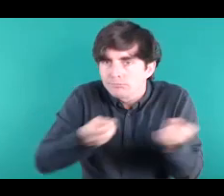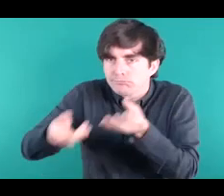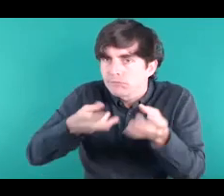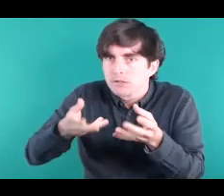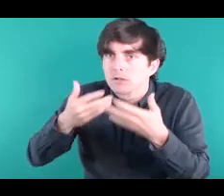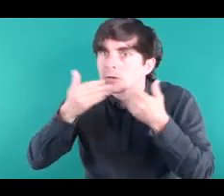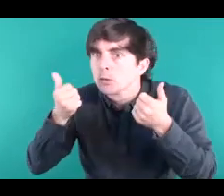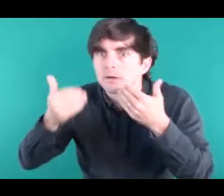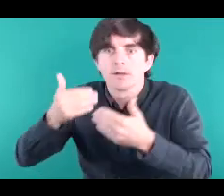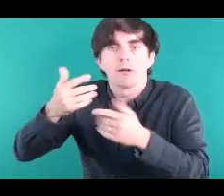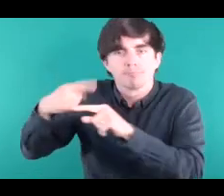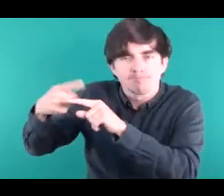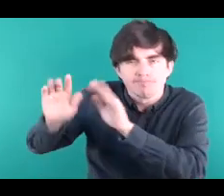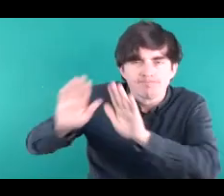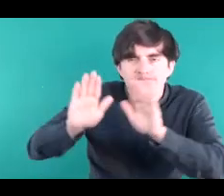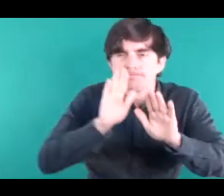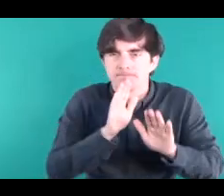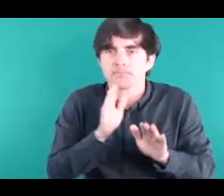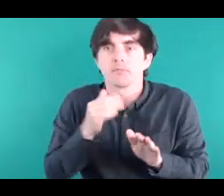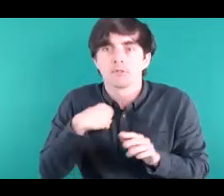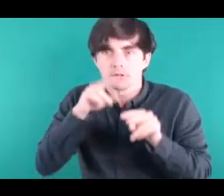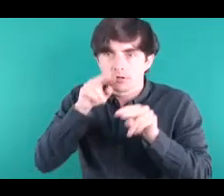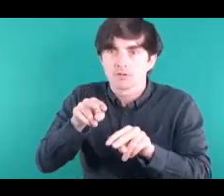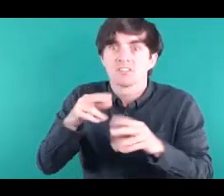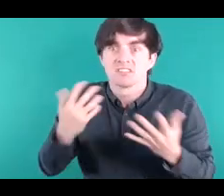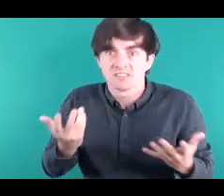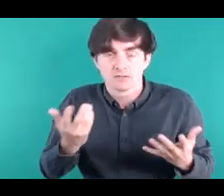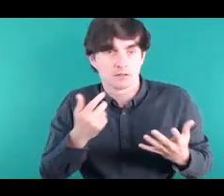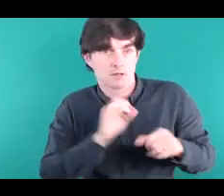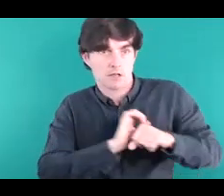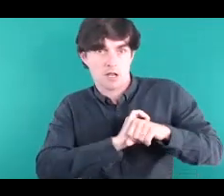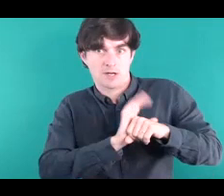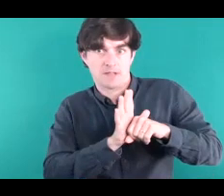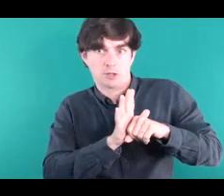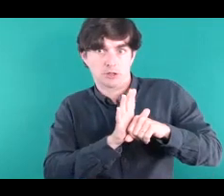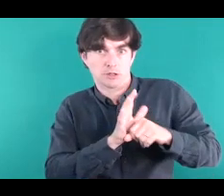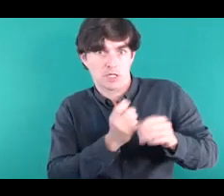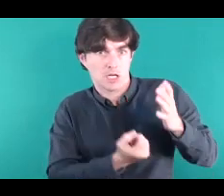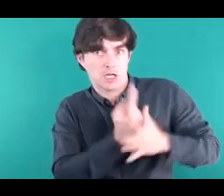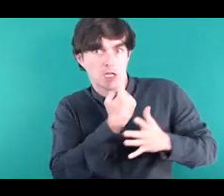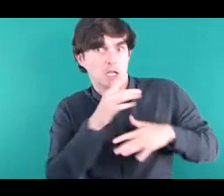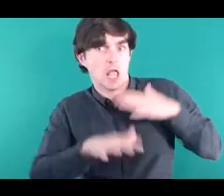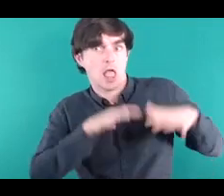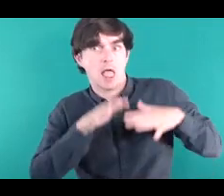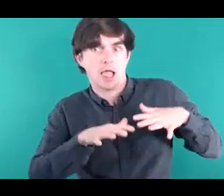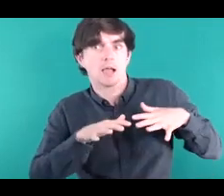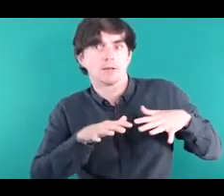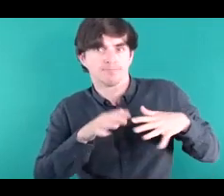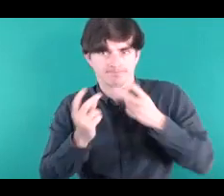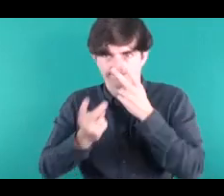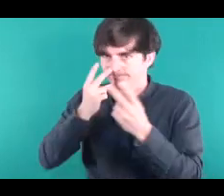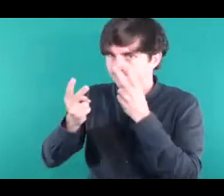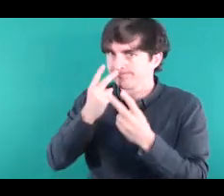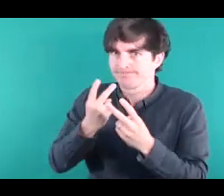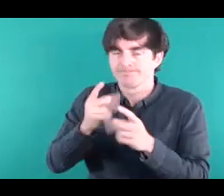So looking at the measures, over 195 countries in the world, so the quasi-totality